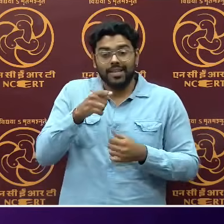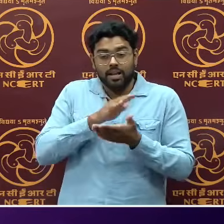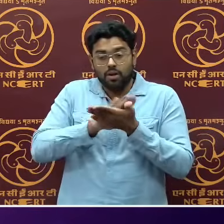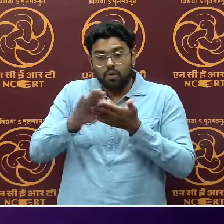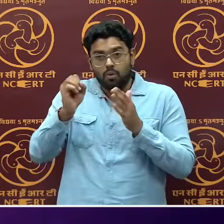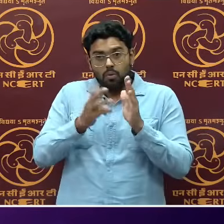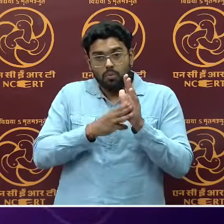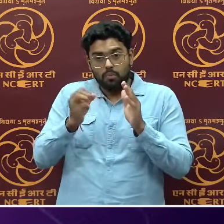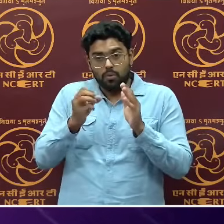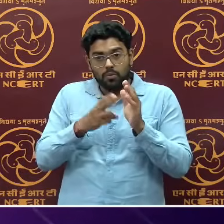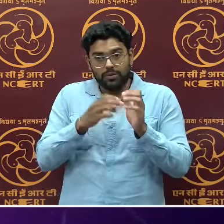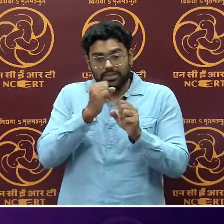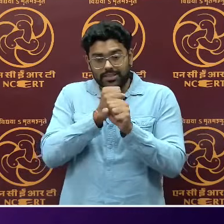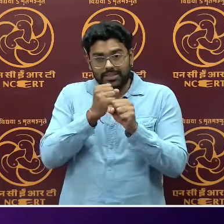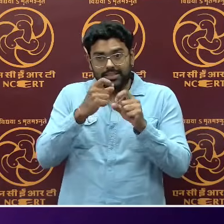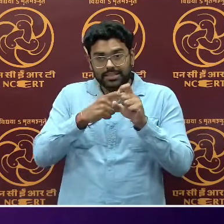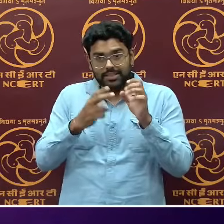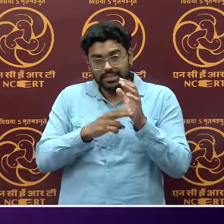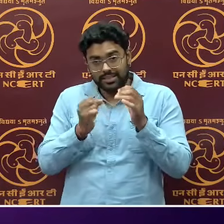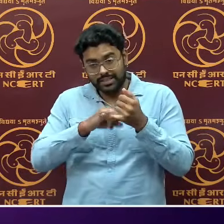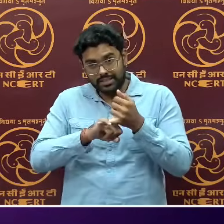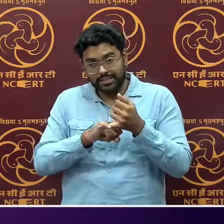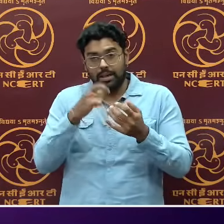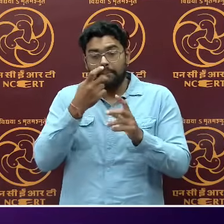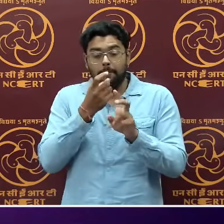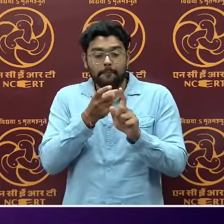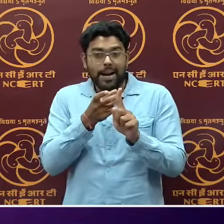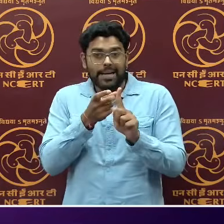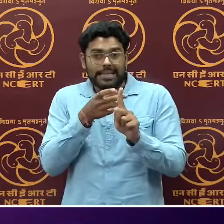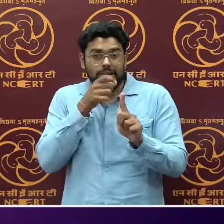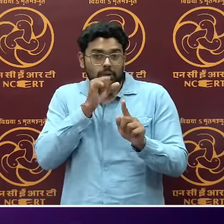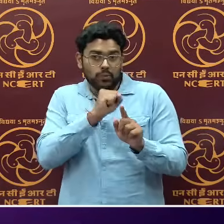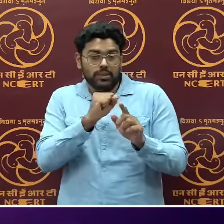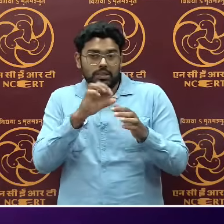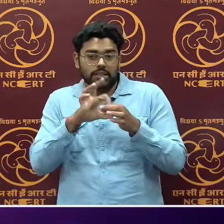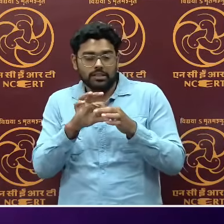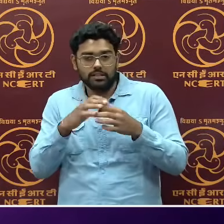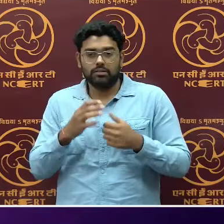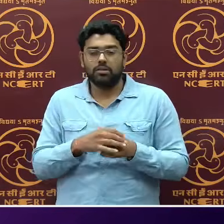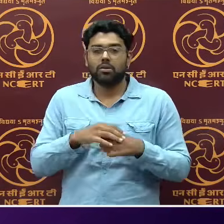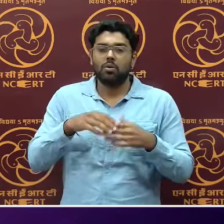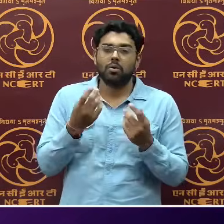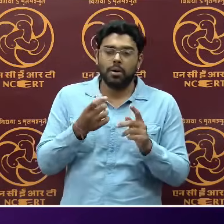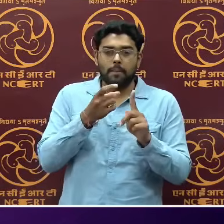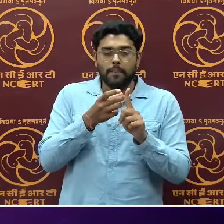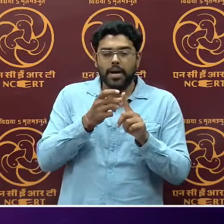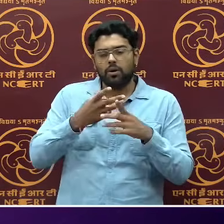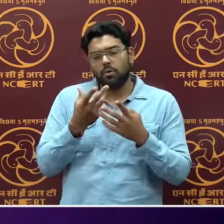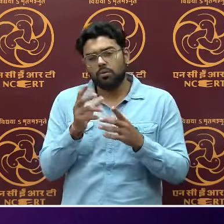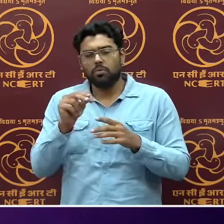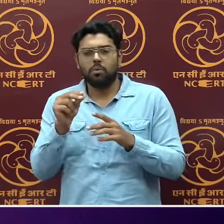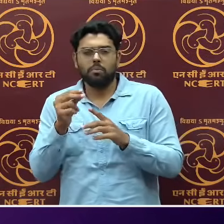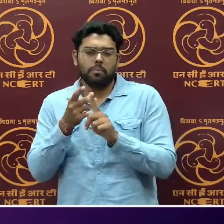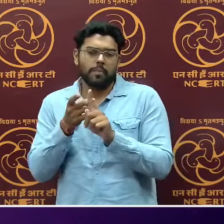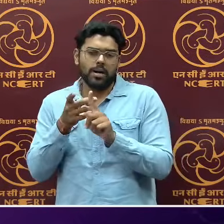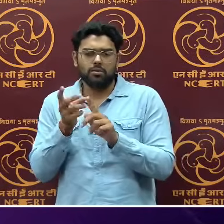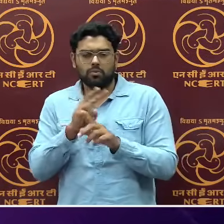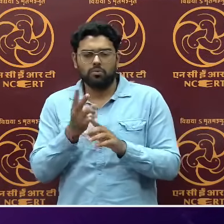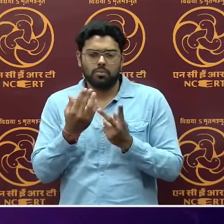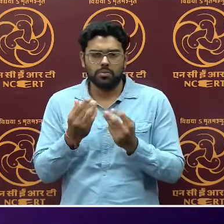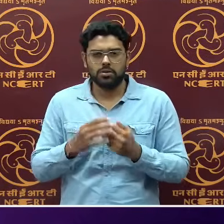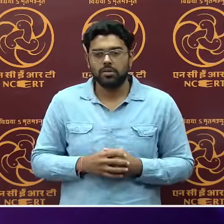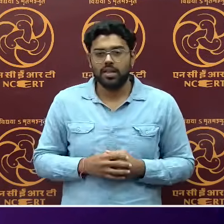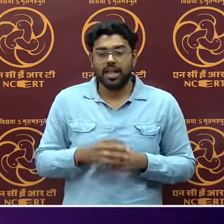homogeneous mixtures of metals or metal and a non-metal, right? So